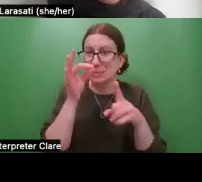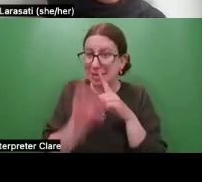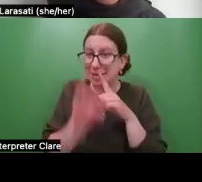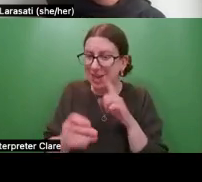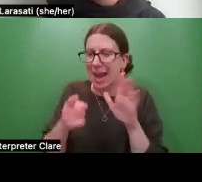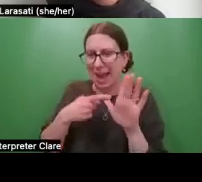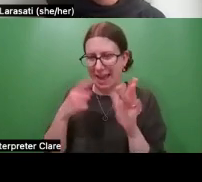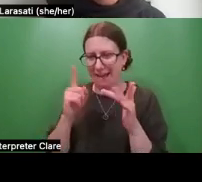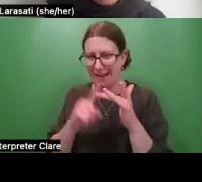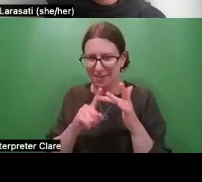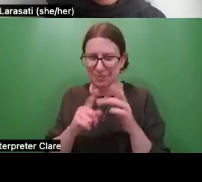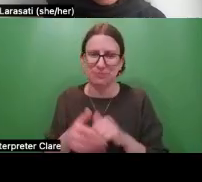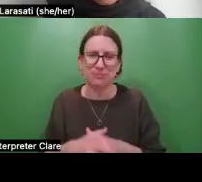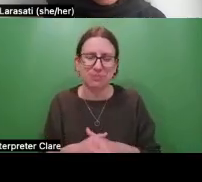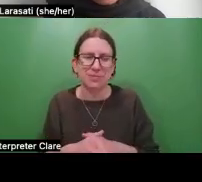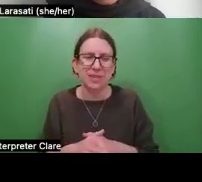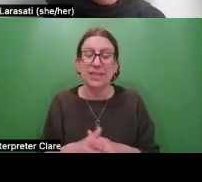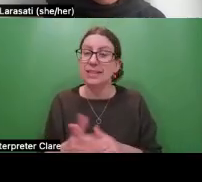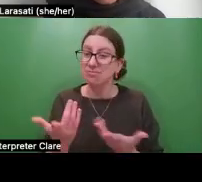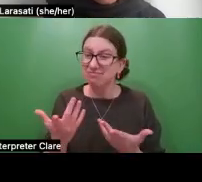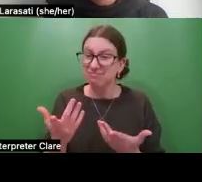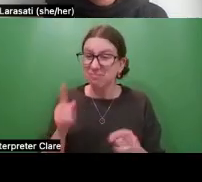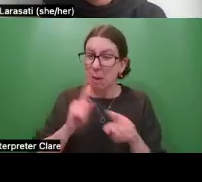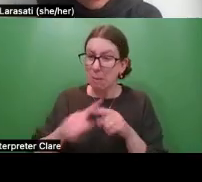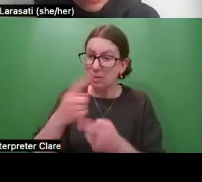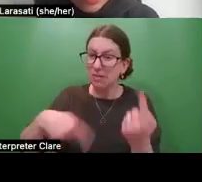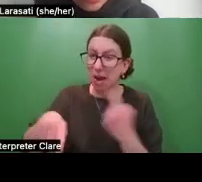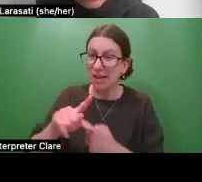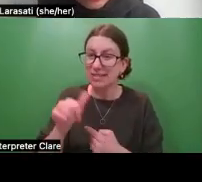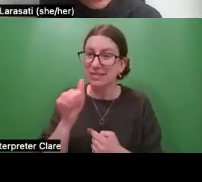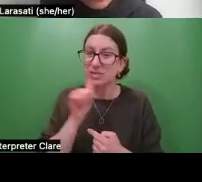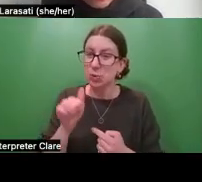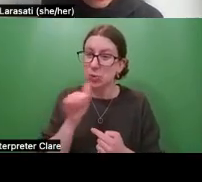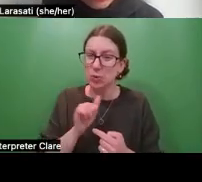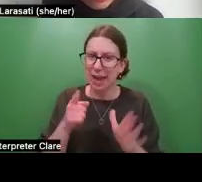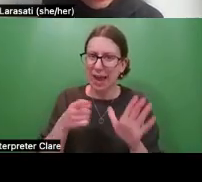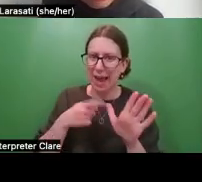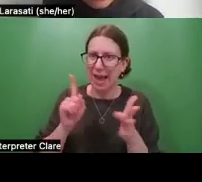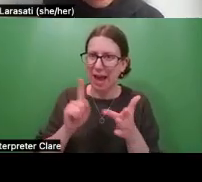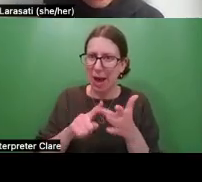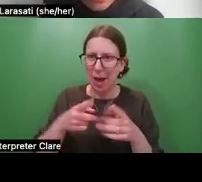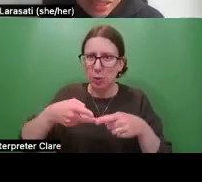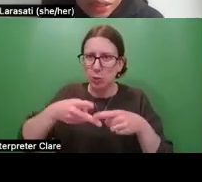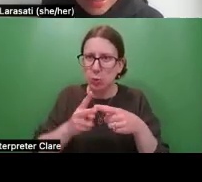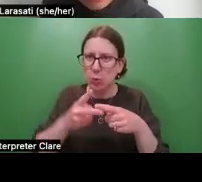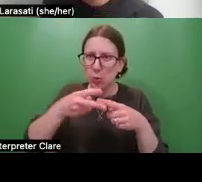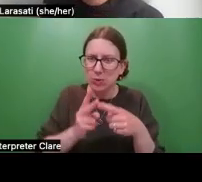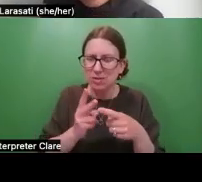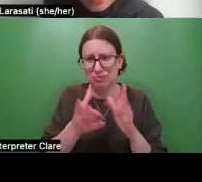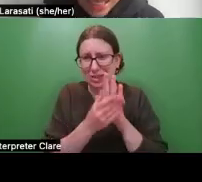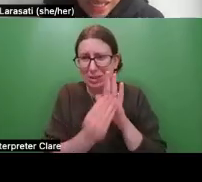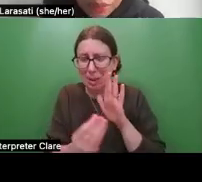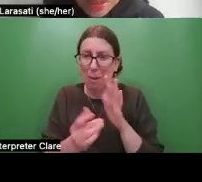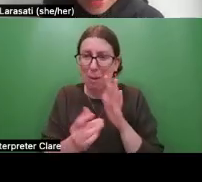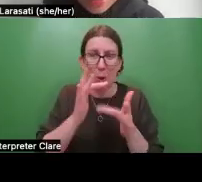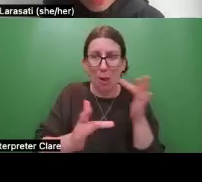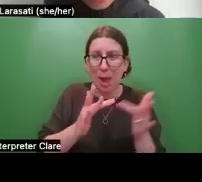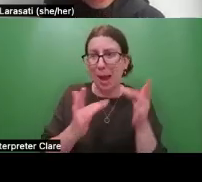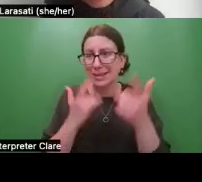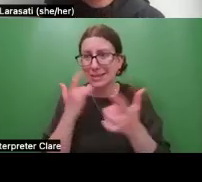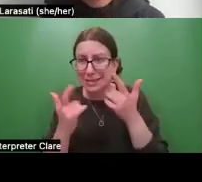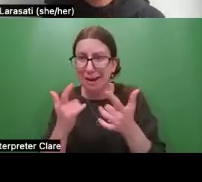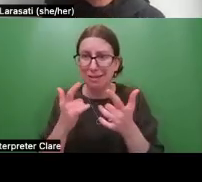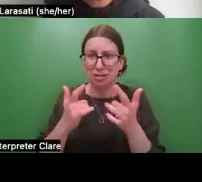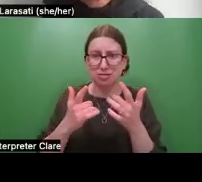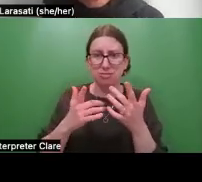For many of us, using AI tools such as search engines, translation apps,